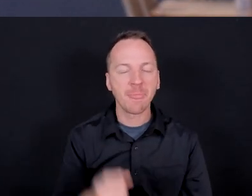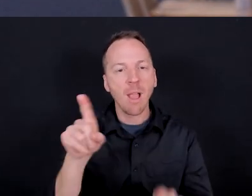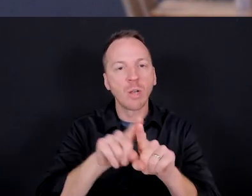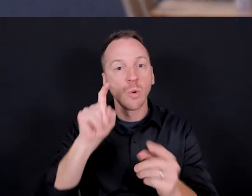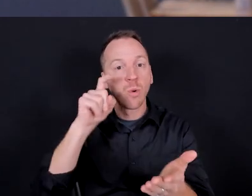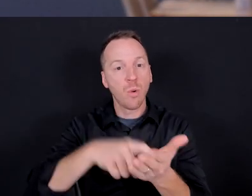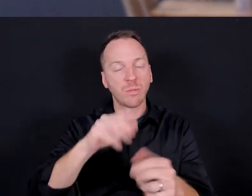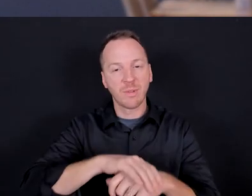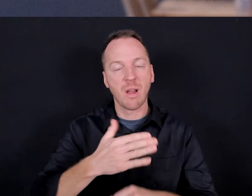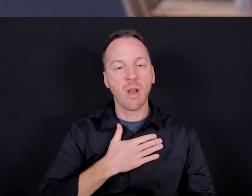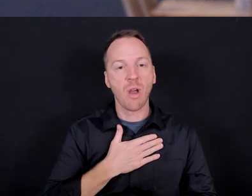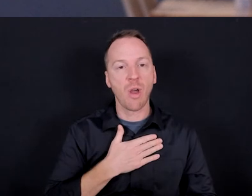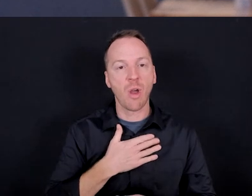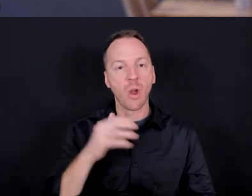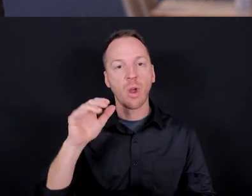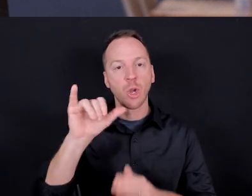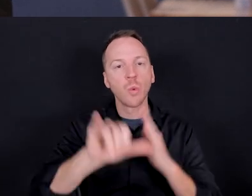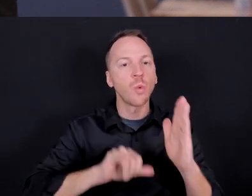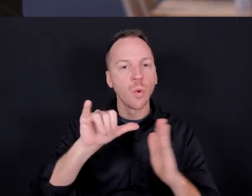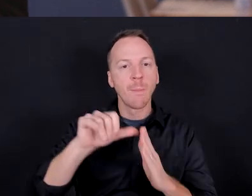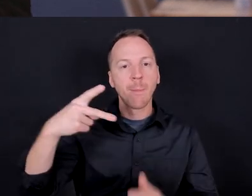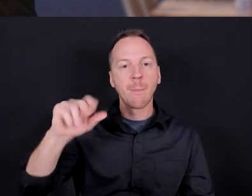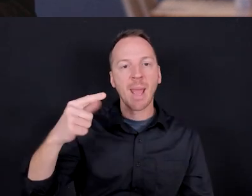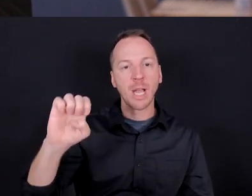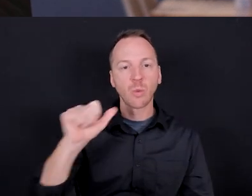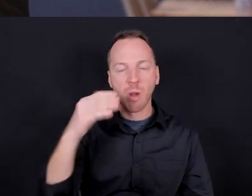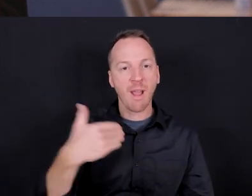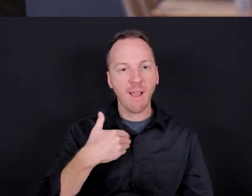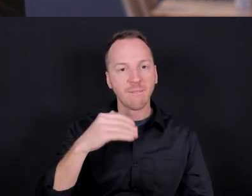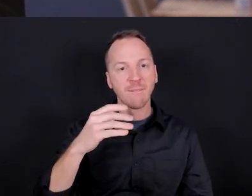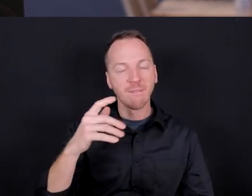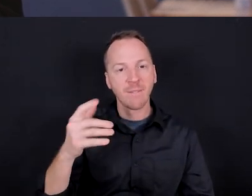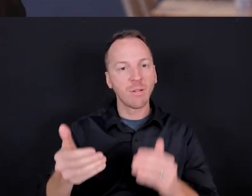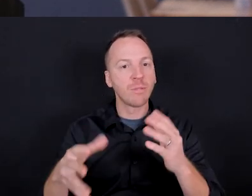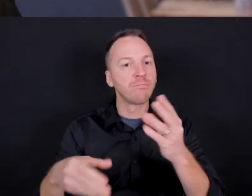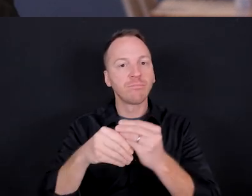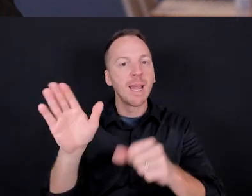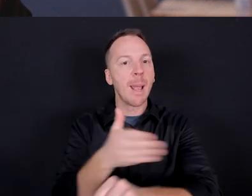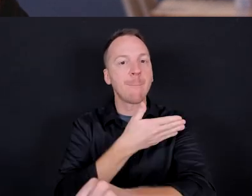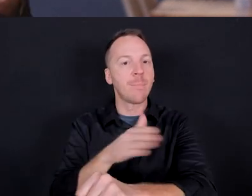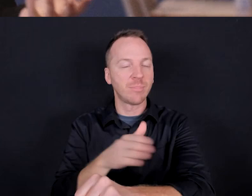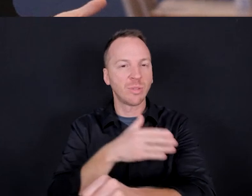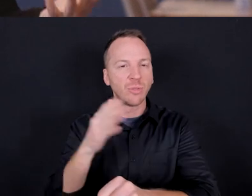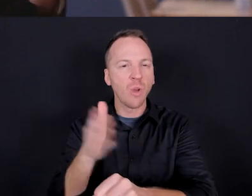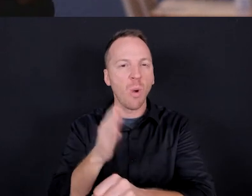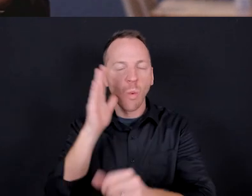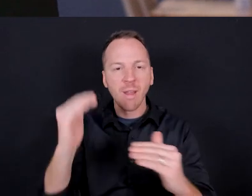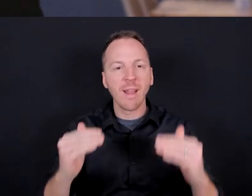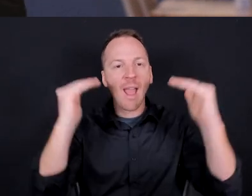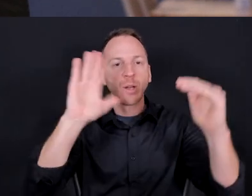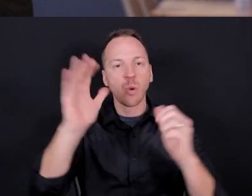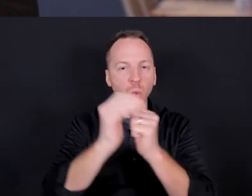also notice on our YouTube page that we'll have accompanying hymns and songs that will enhance